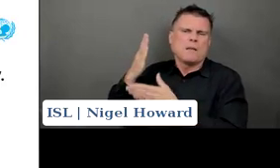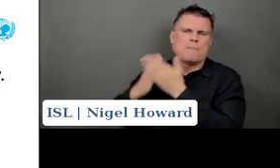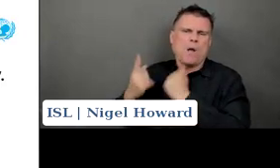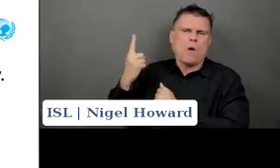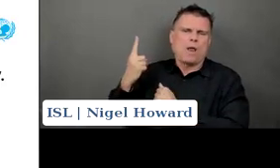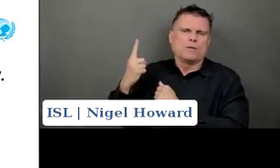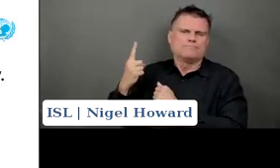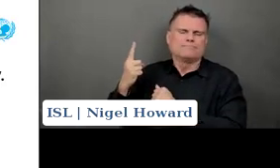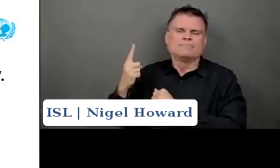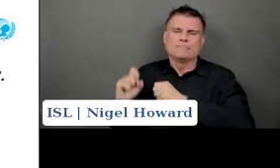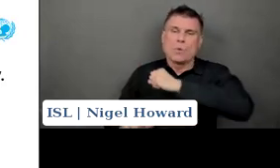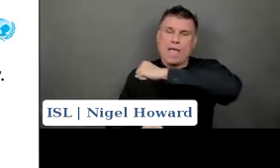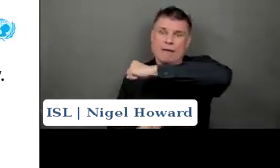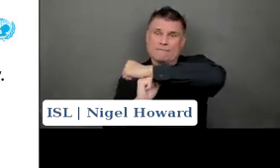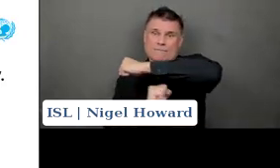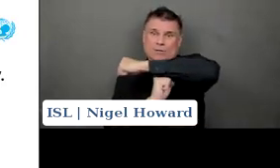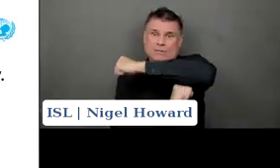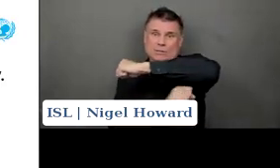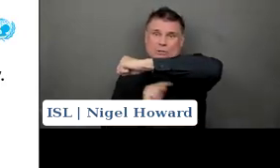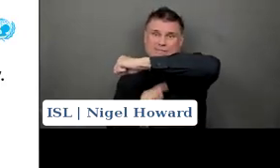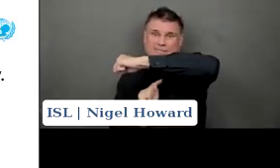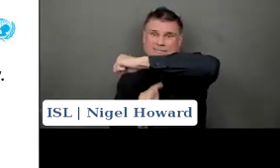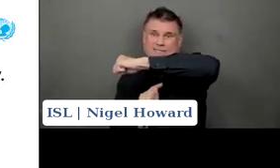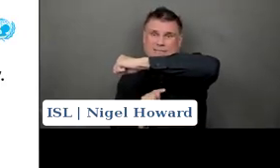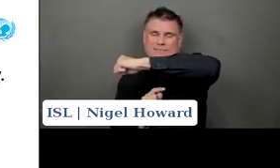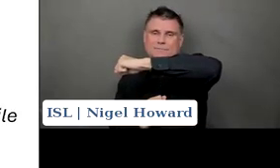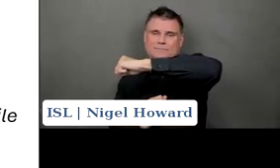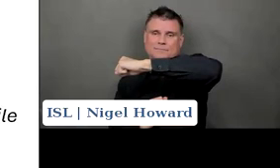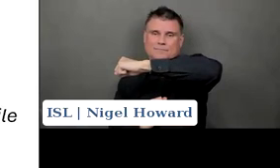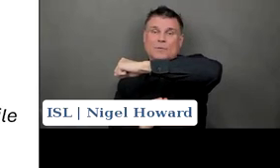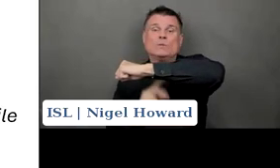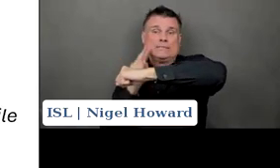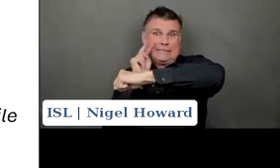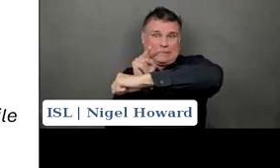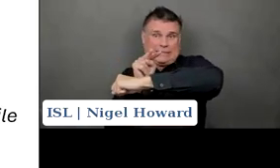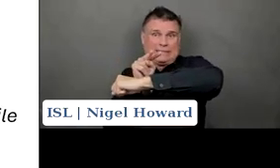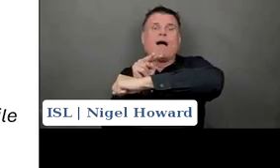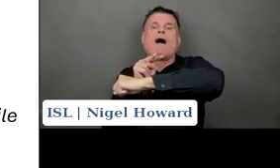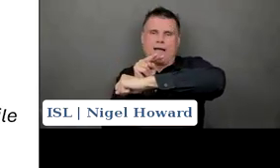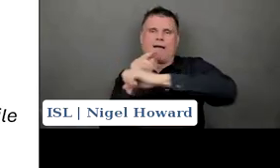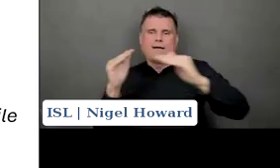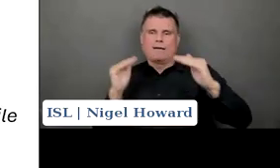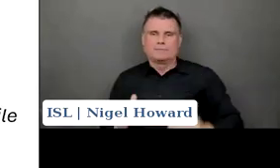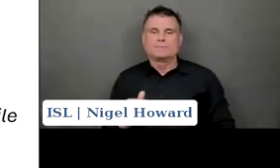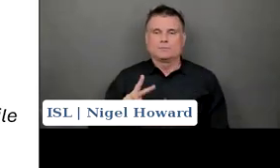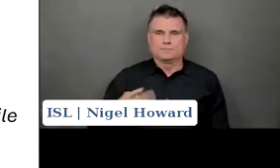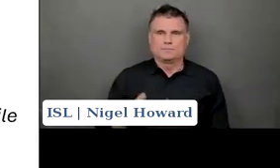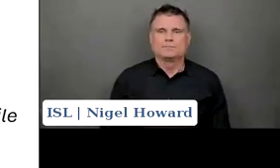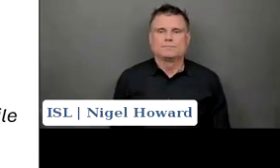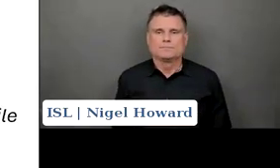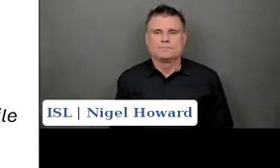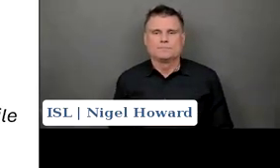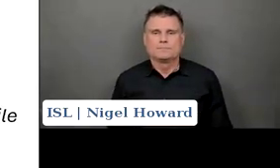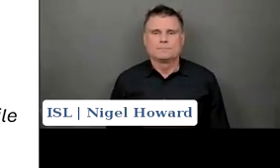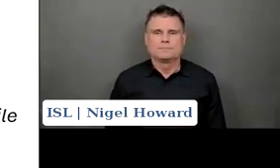support system. Many of which you will see on the next slide, please, are closely linked to social protection. I'm sorry, I will come back to that